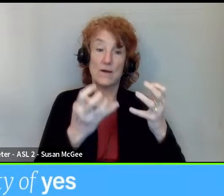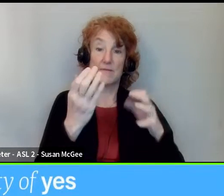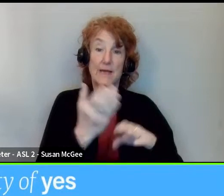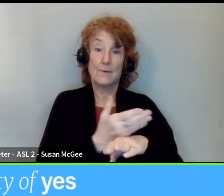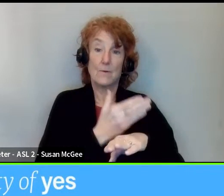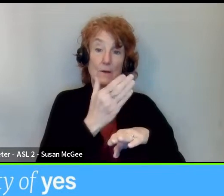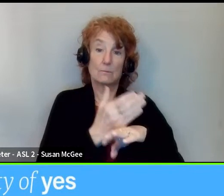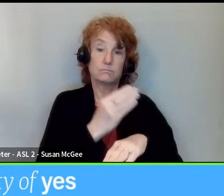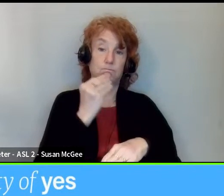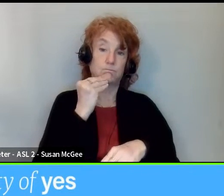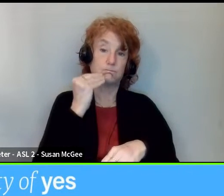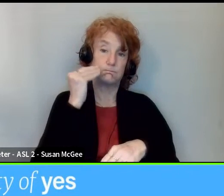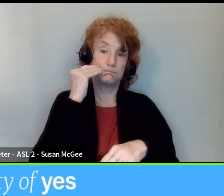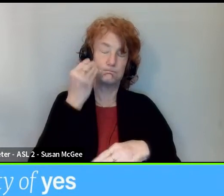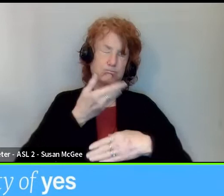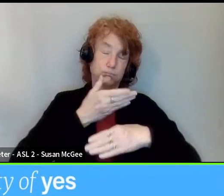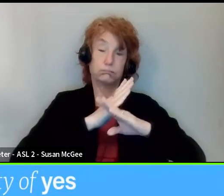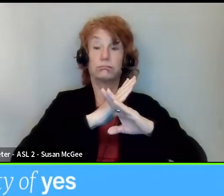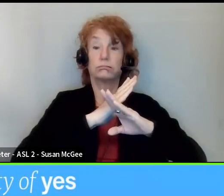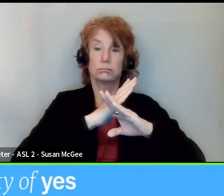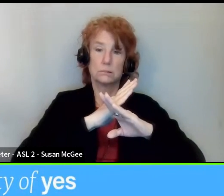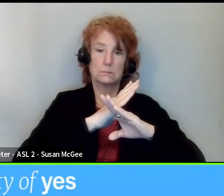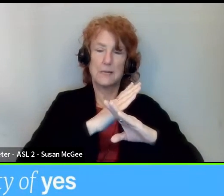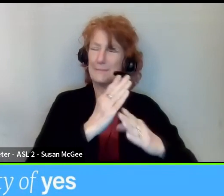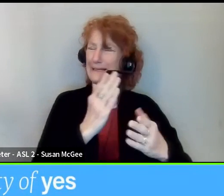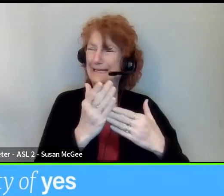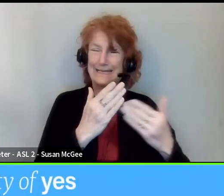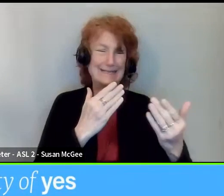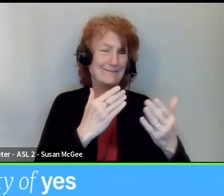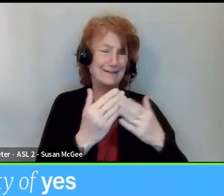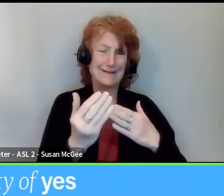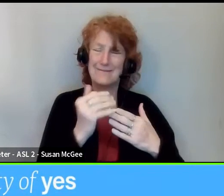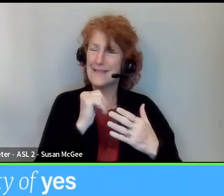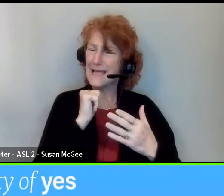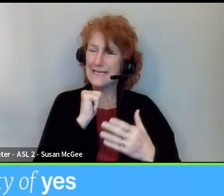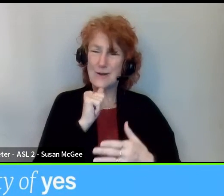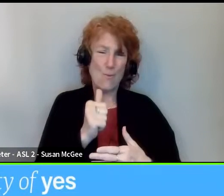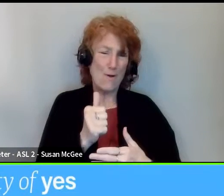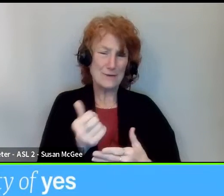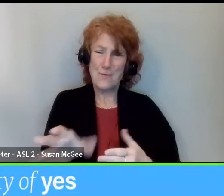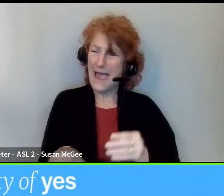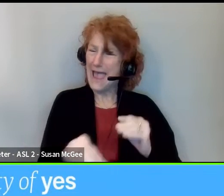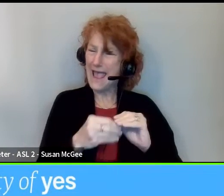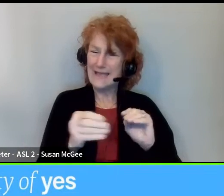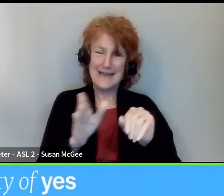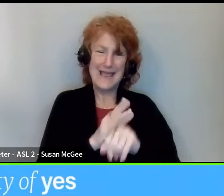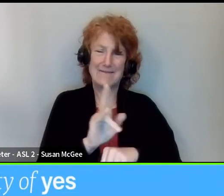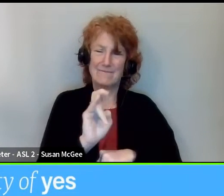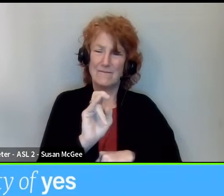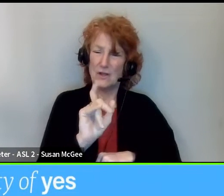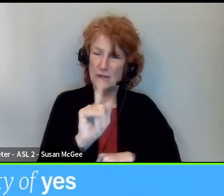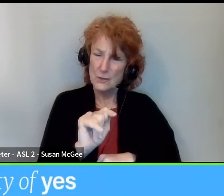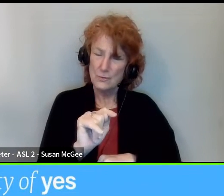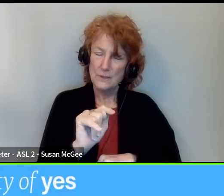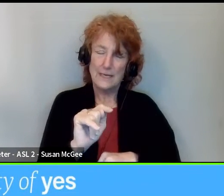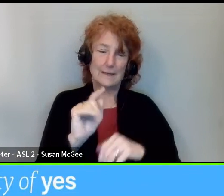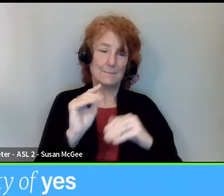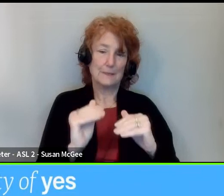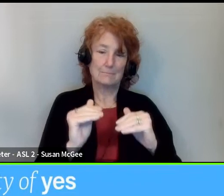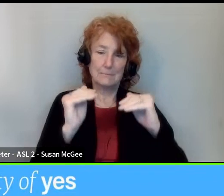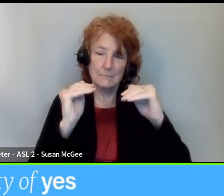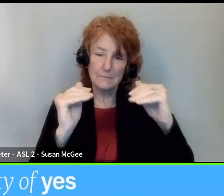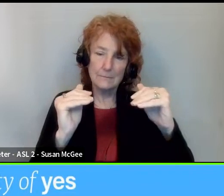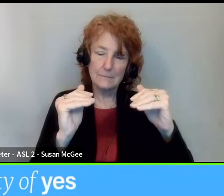face obstacles. That's even if they're not looking to add an additional unit. So by providing slight height increases,